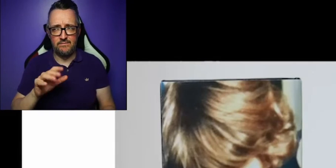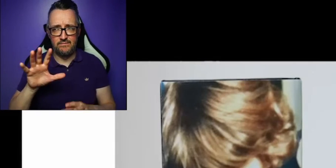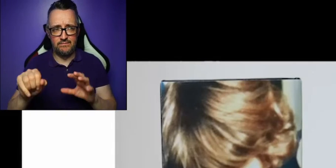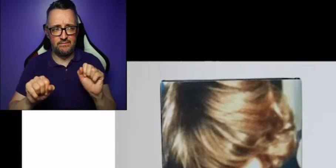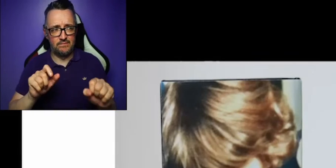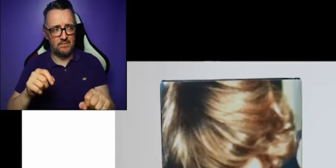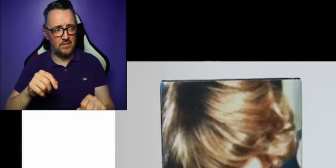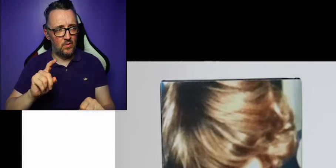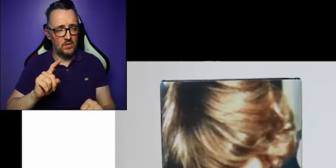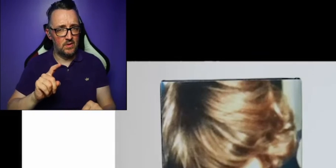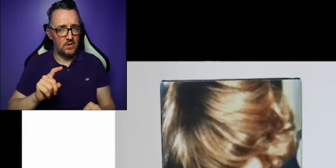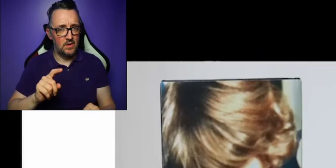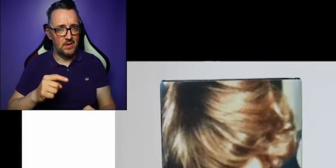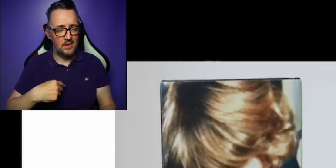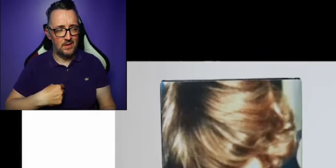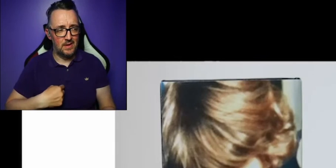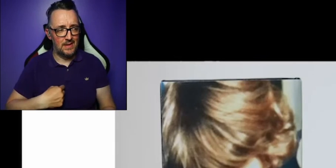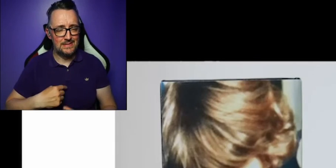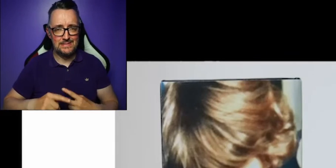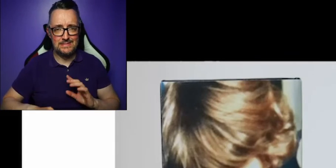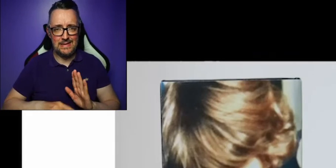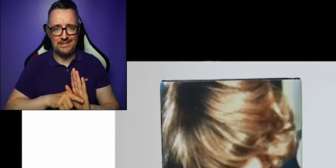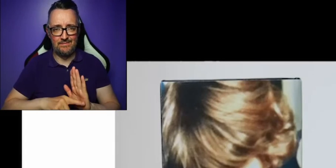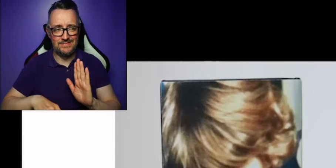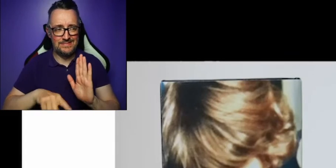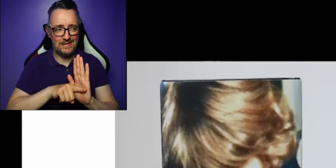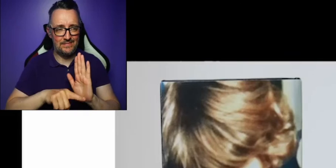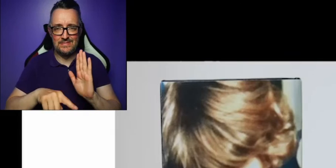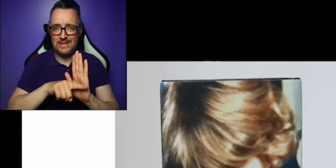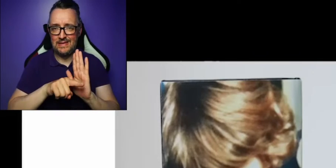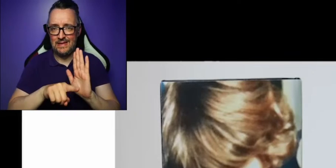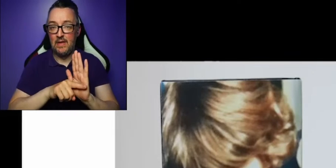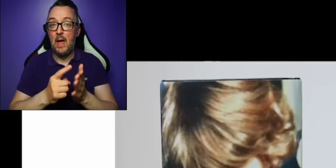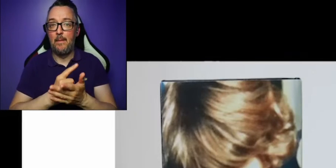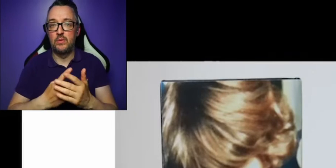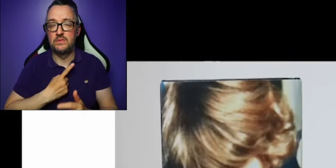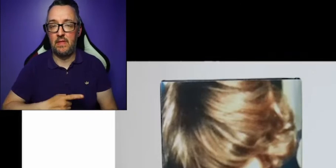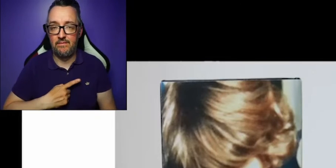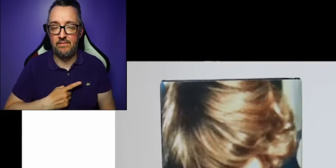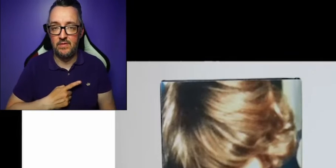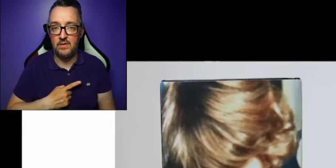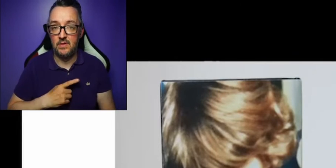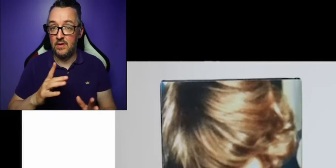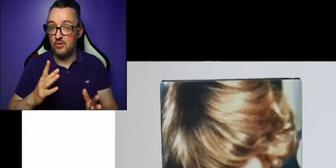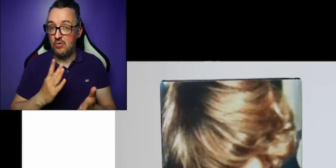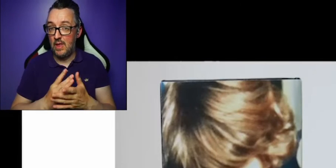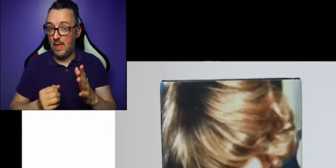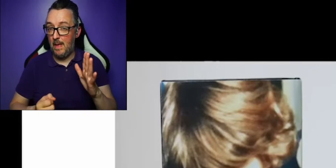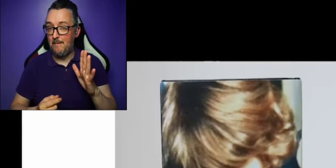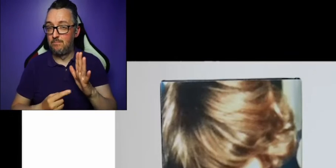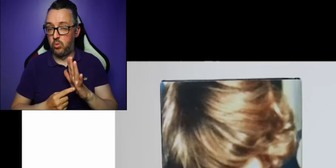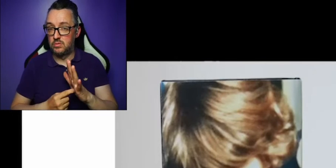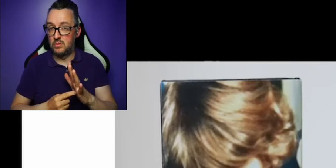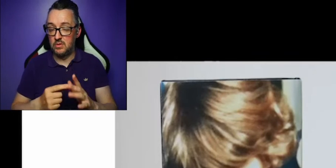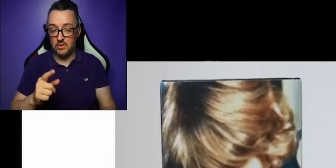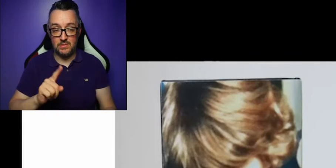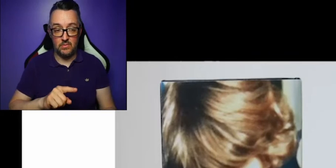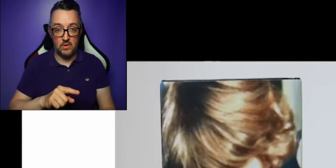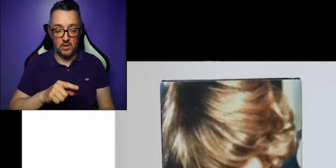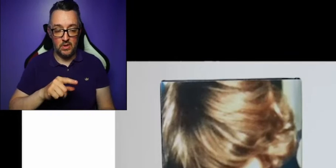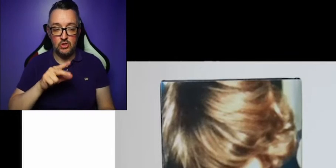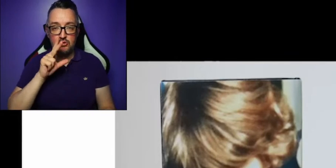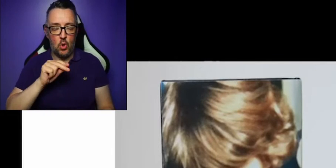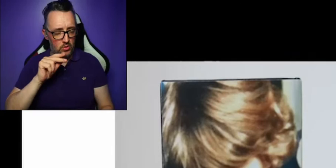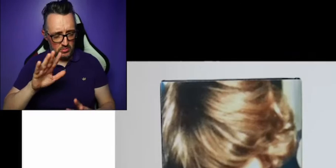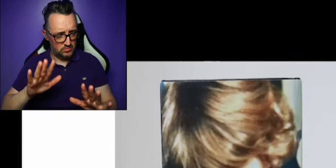negative internal dialogues about yourself that it feels very important to me to be able to talk